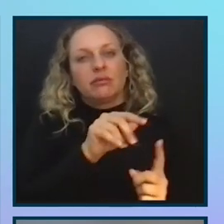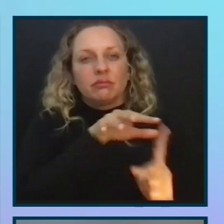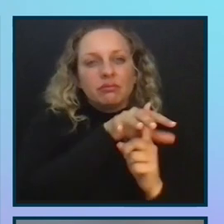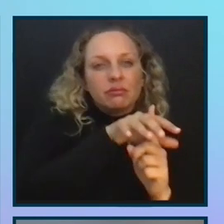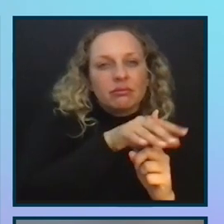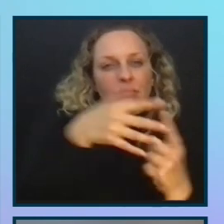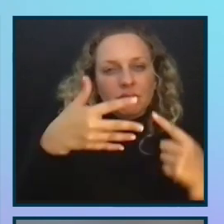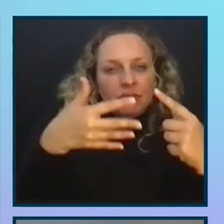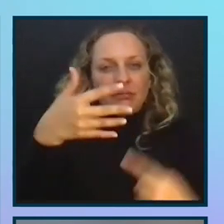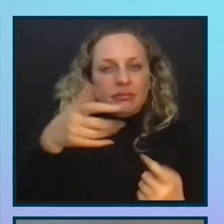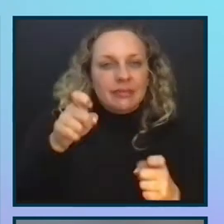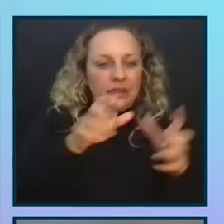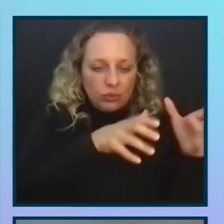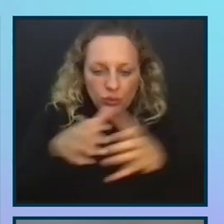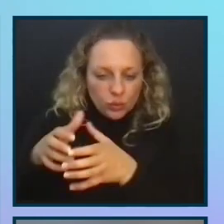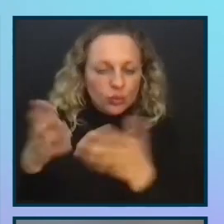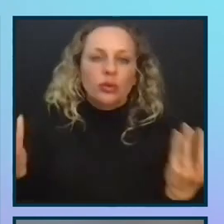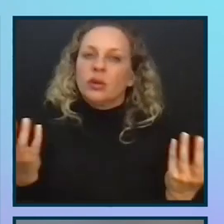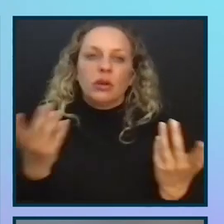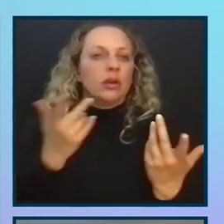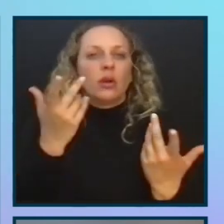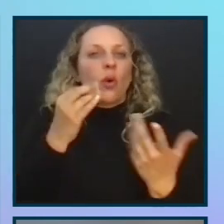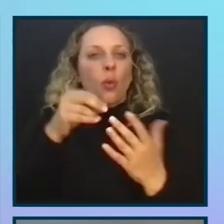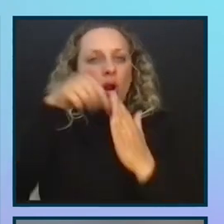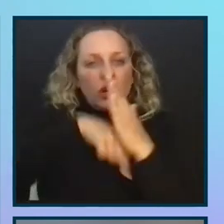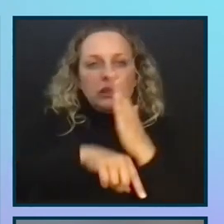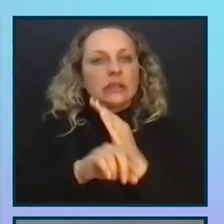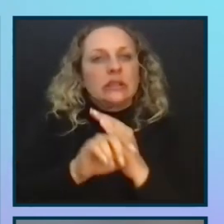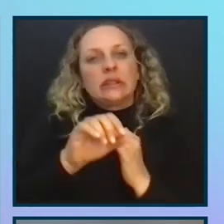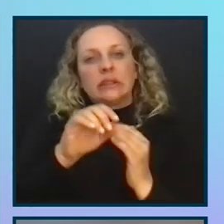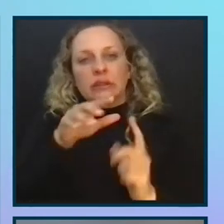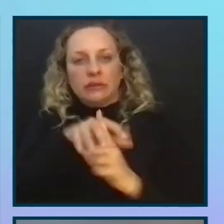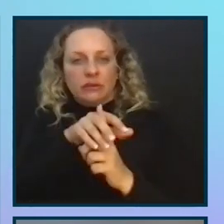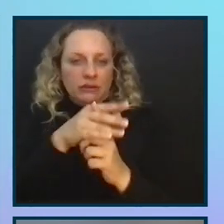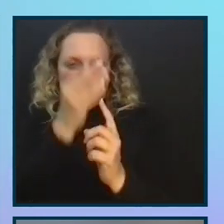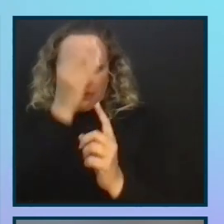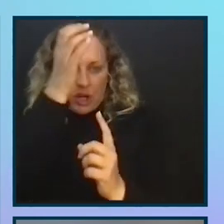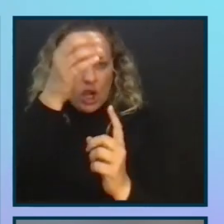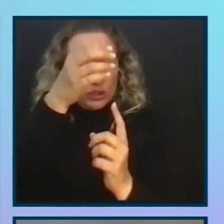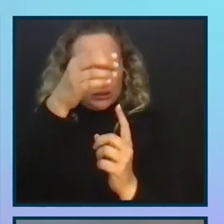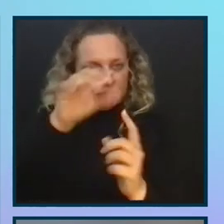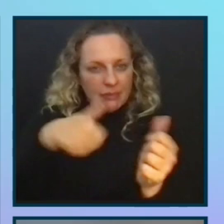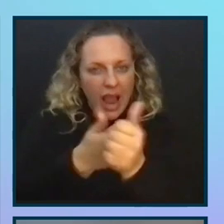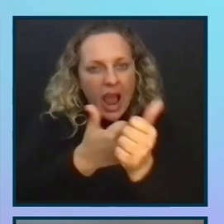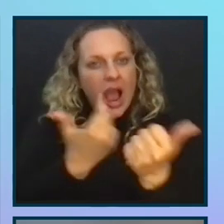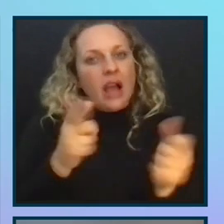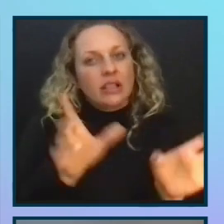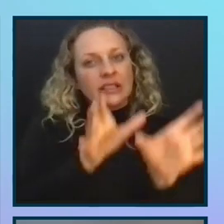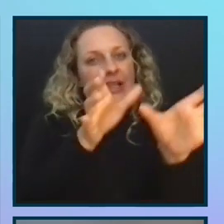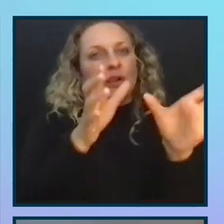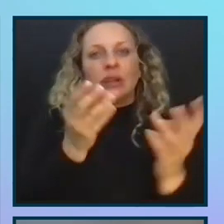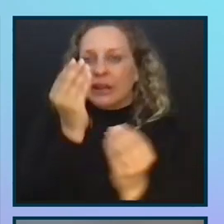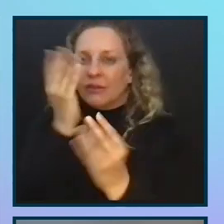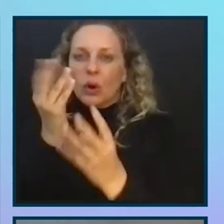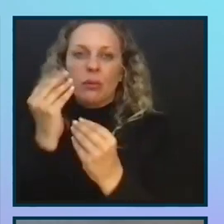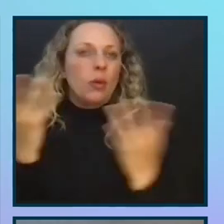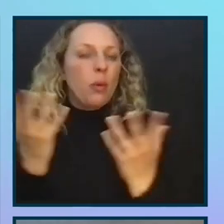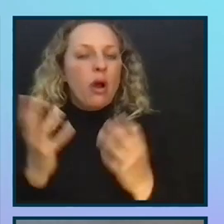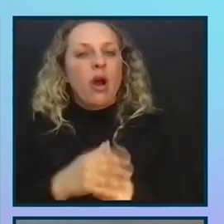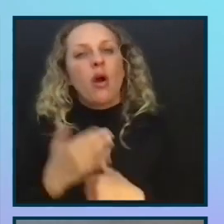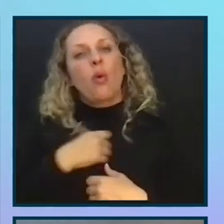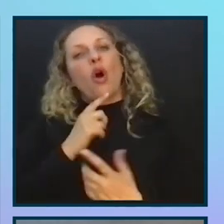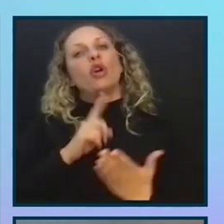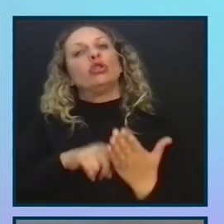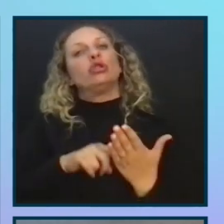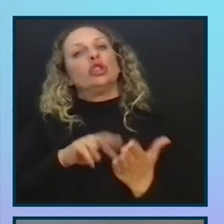these items needed to be. What are the semantics? How should images be handled? Are they decorative? Are they informative? We could also